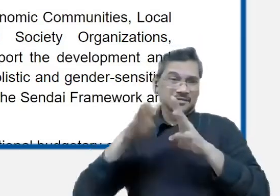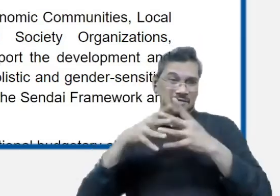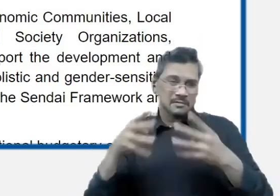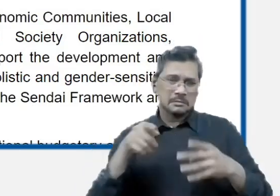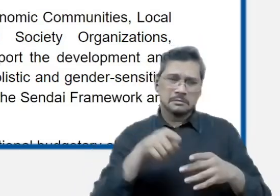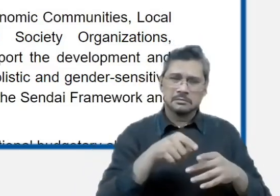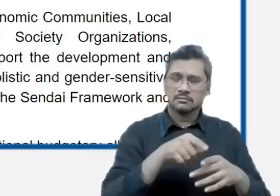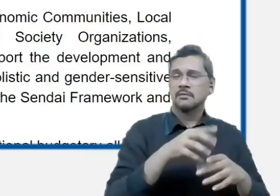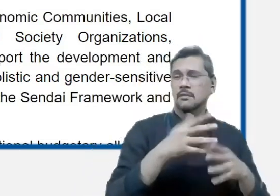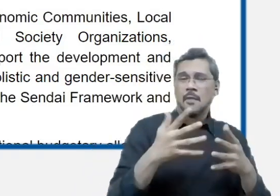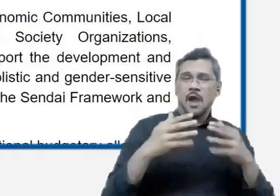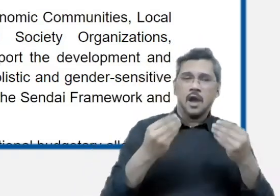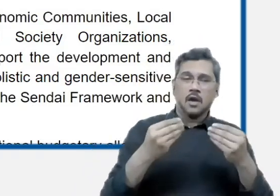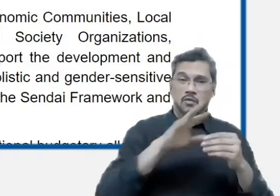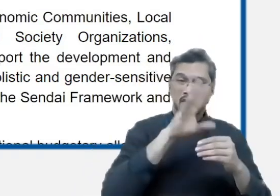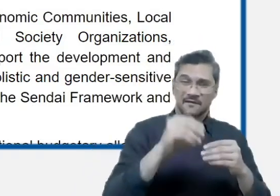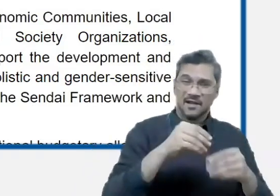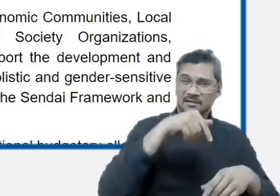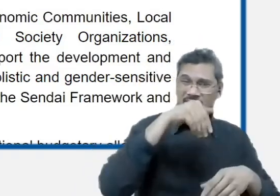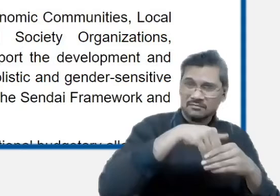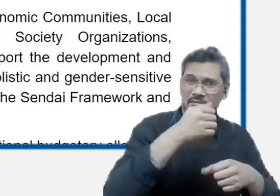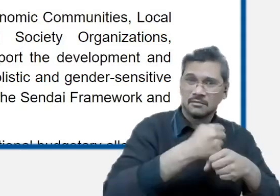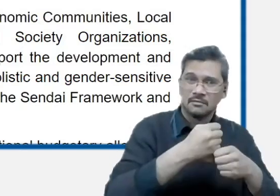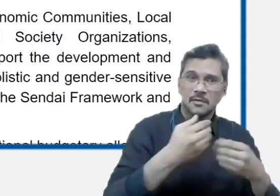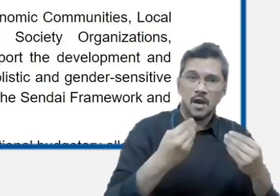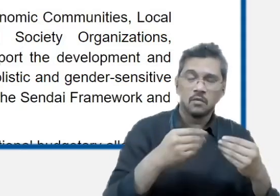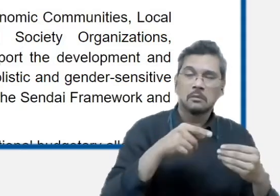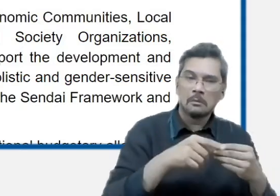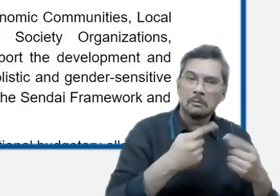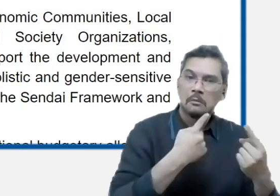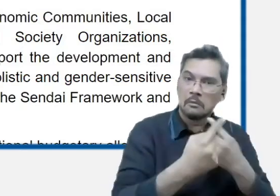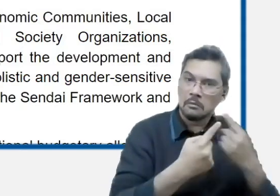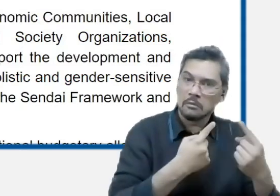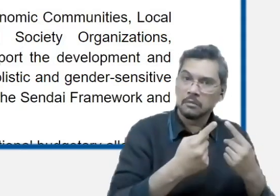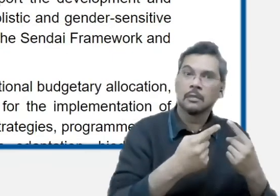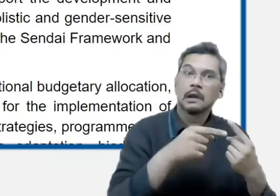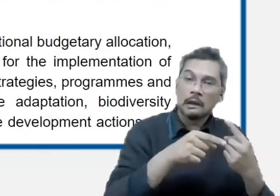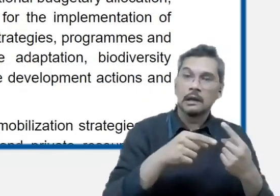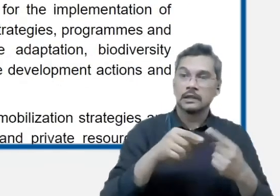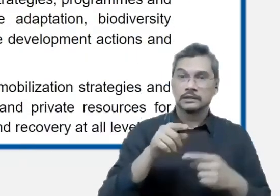progress in the implementation of priorities identified in the matrix of the Program of Action.